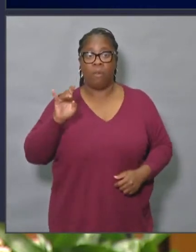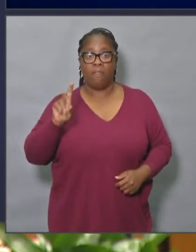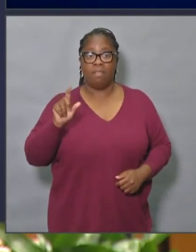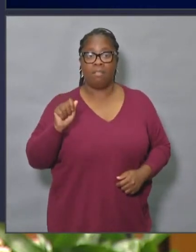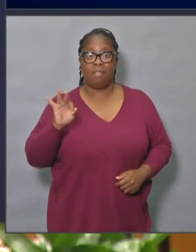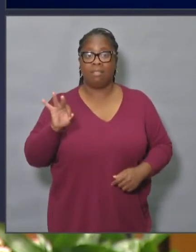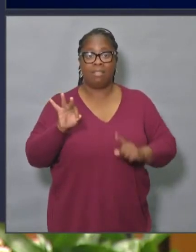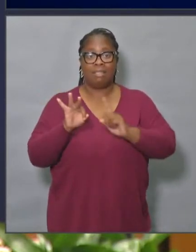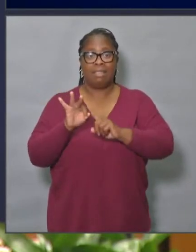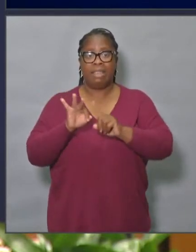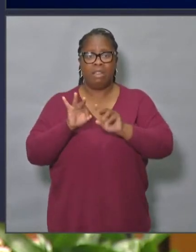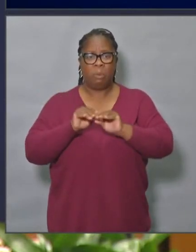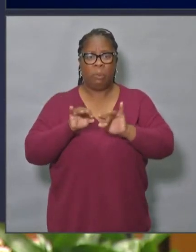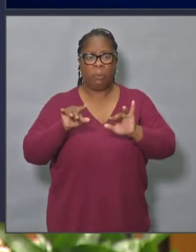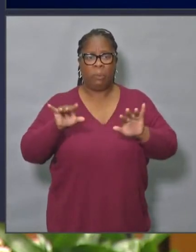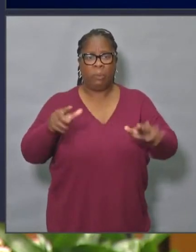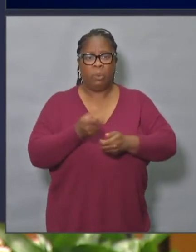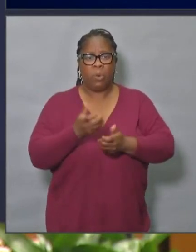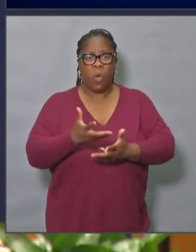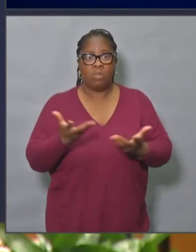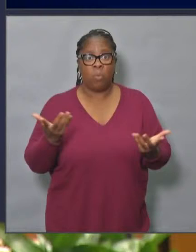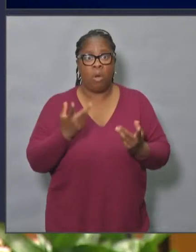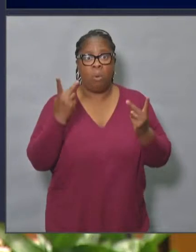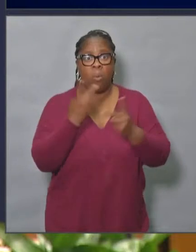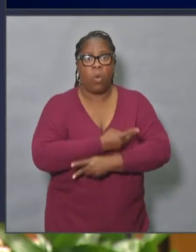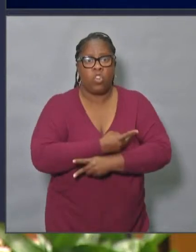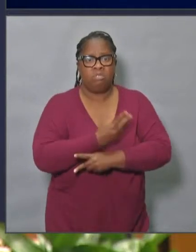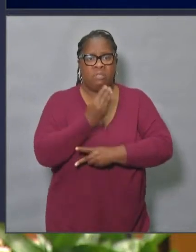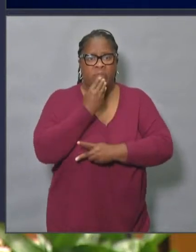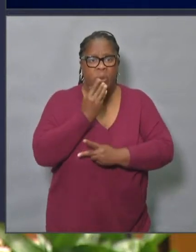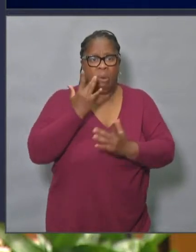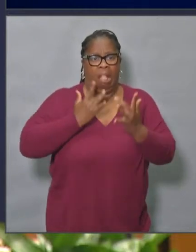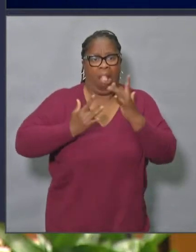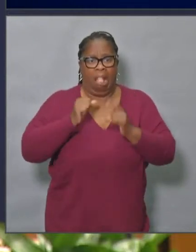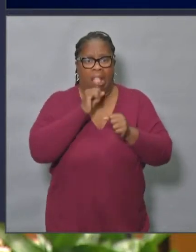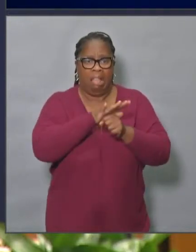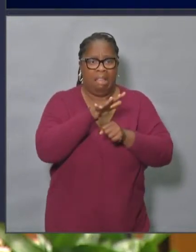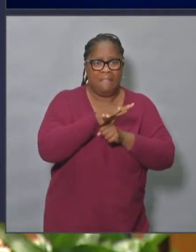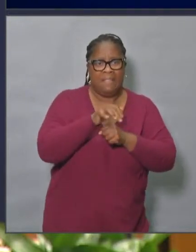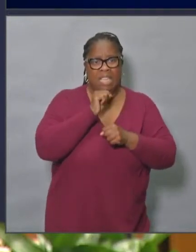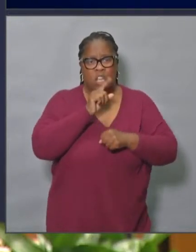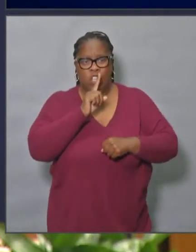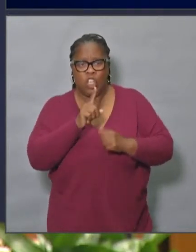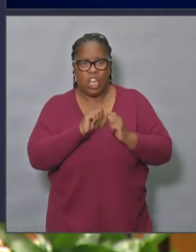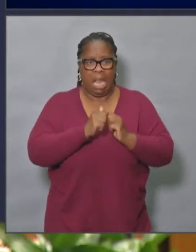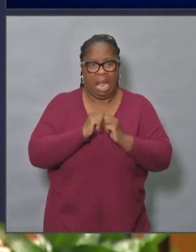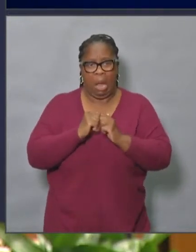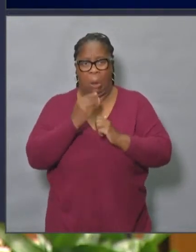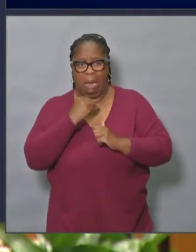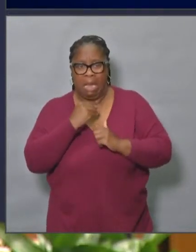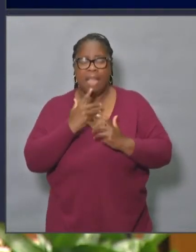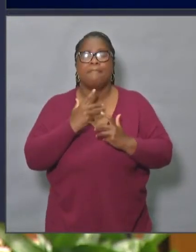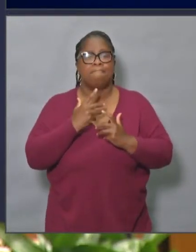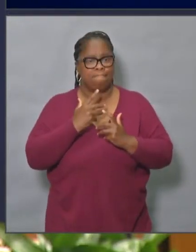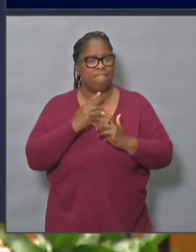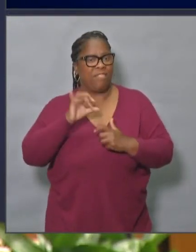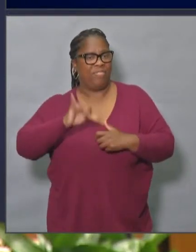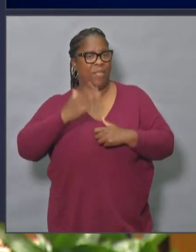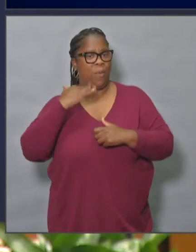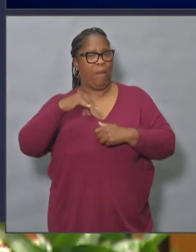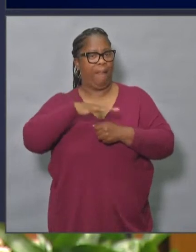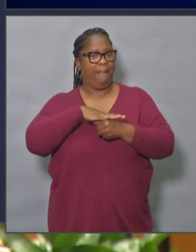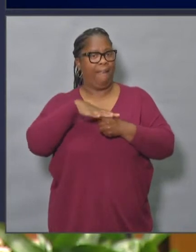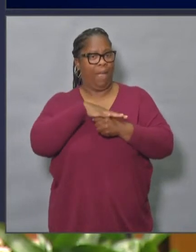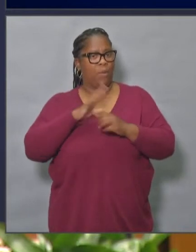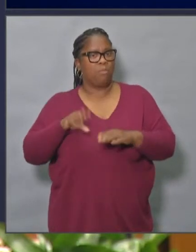food insecurity that is not going away anytime soon, unfortunately. That's why the county has provided significant funding to